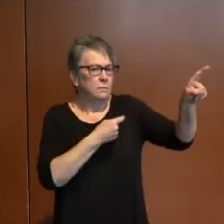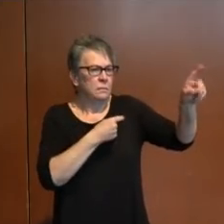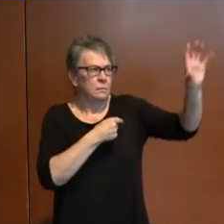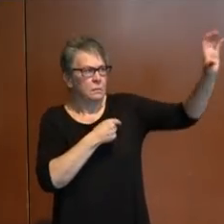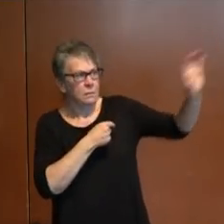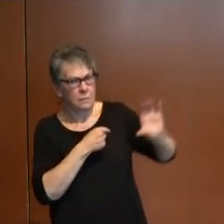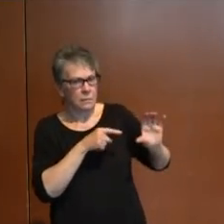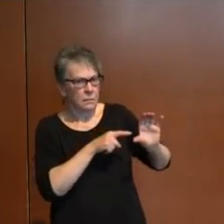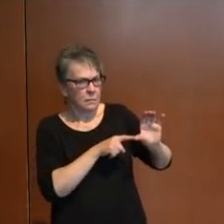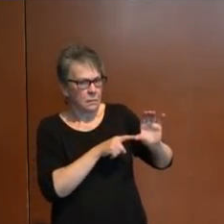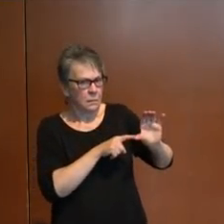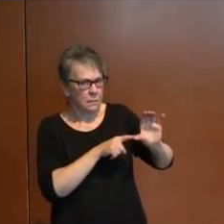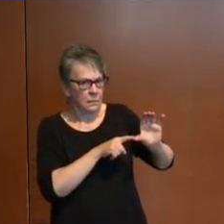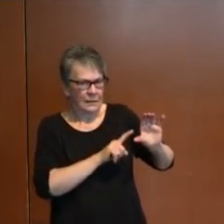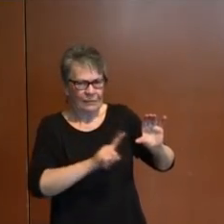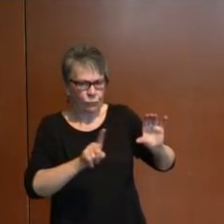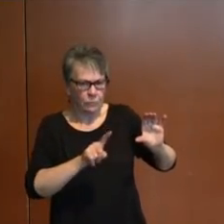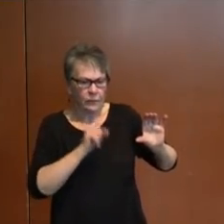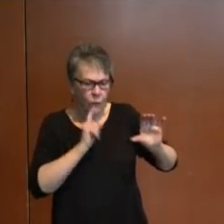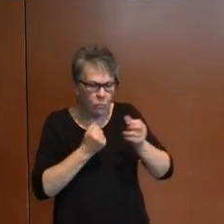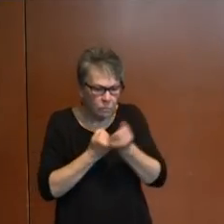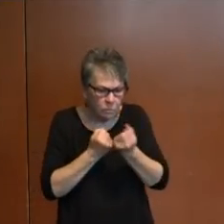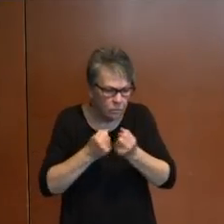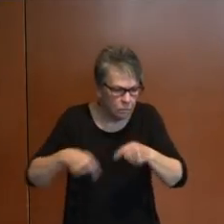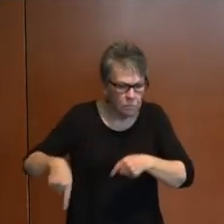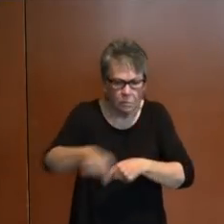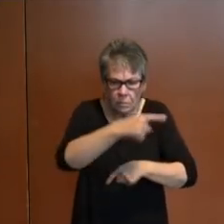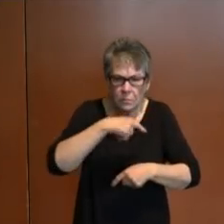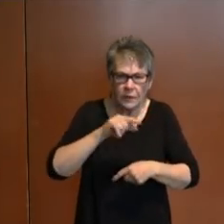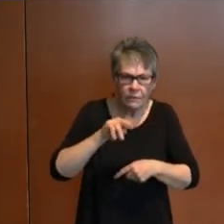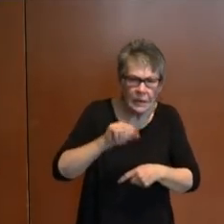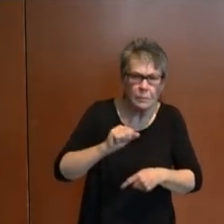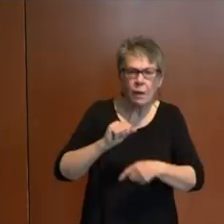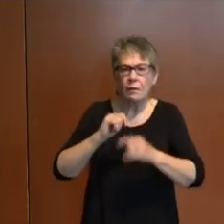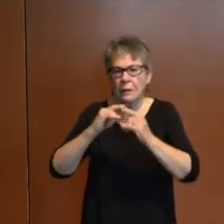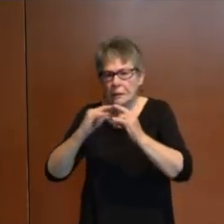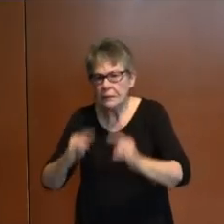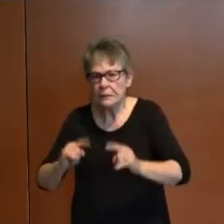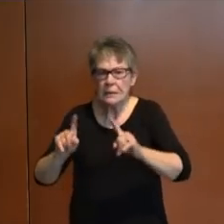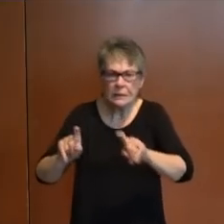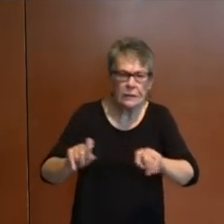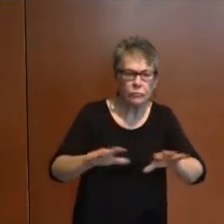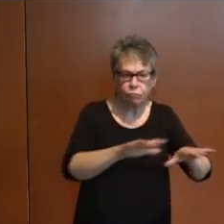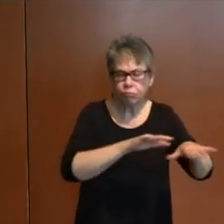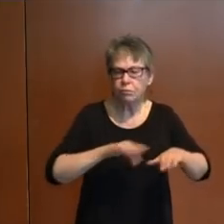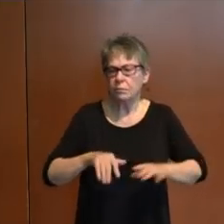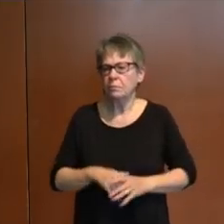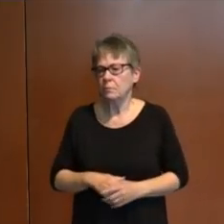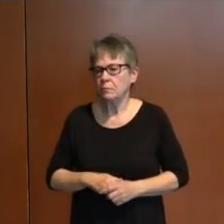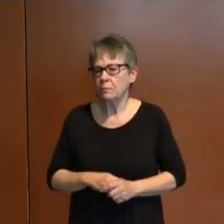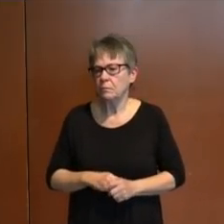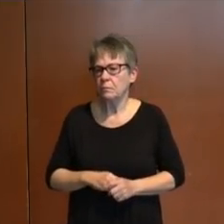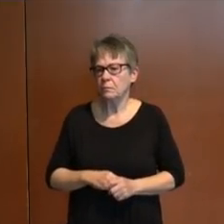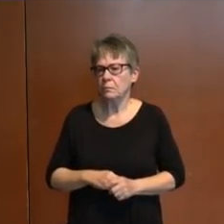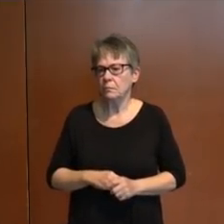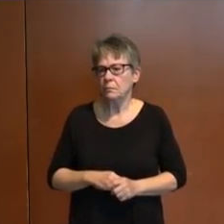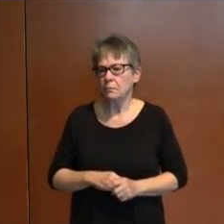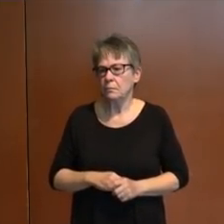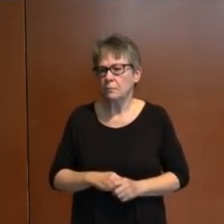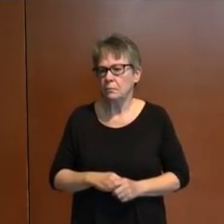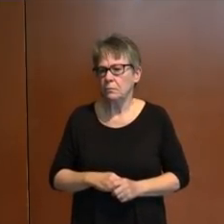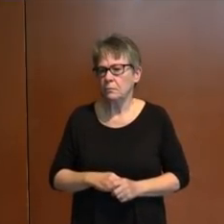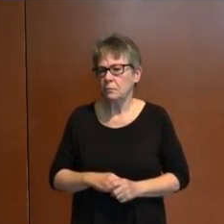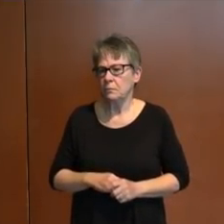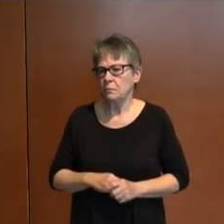case for this declaration. And I thank the administration, the President, the Vice President, especially FEMA, for hearing our pleas and